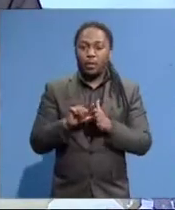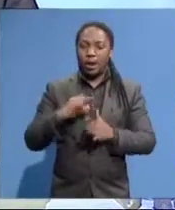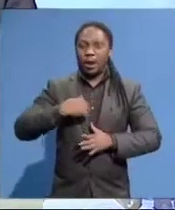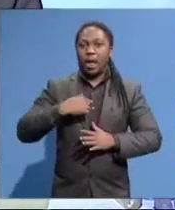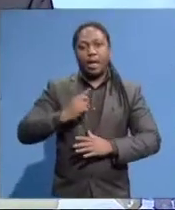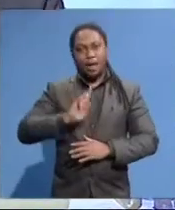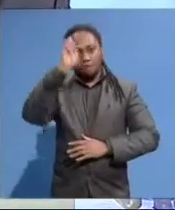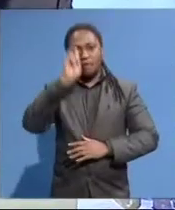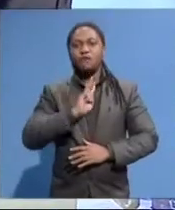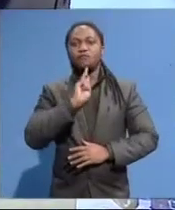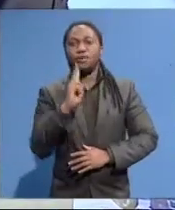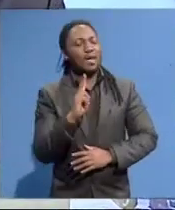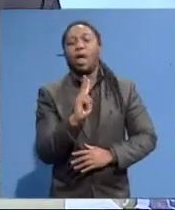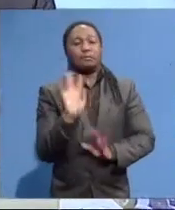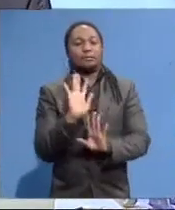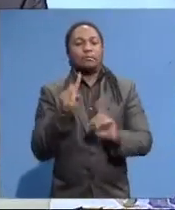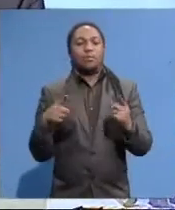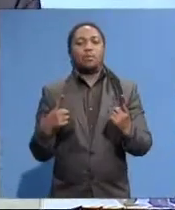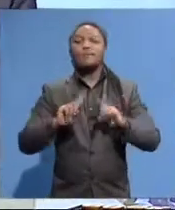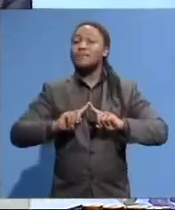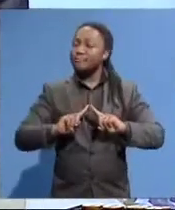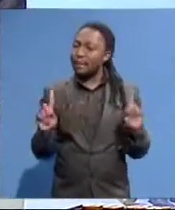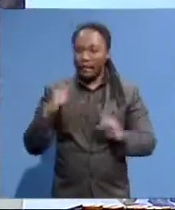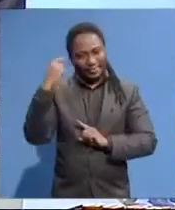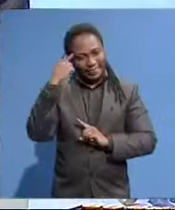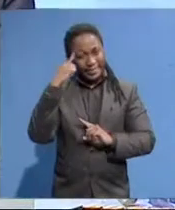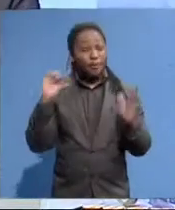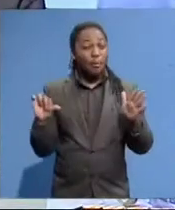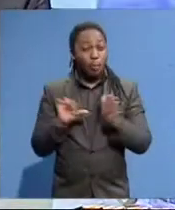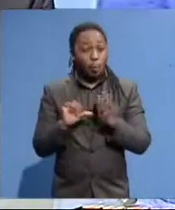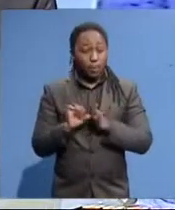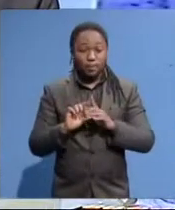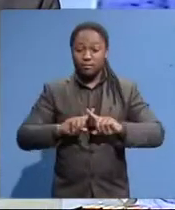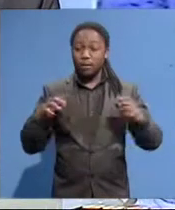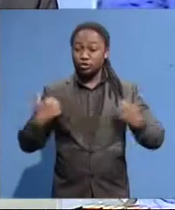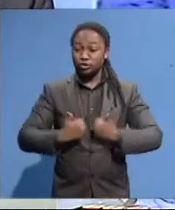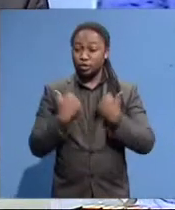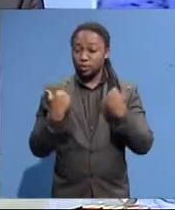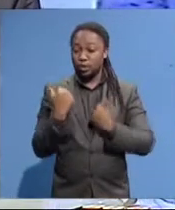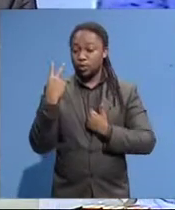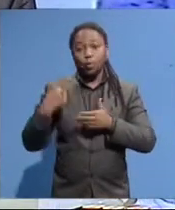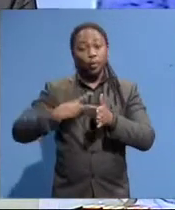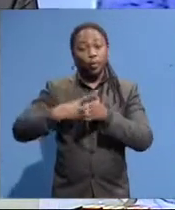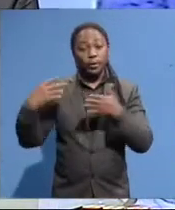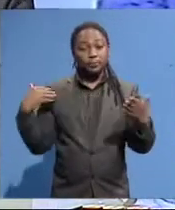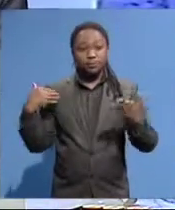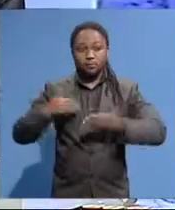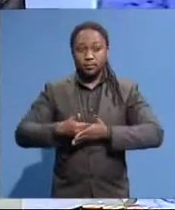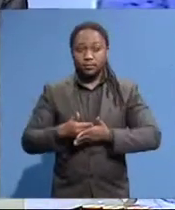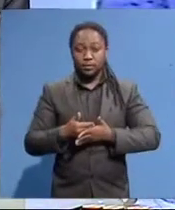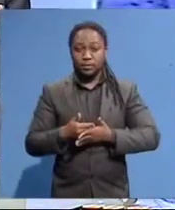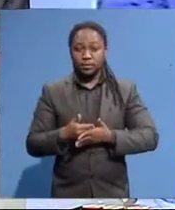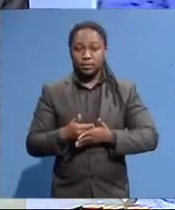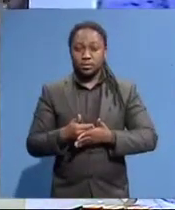Nelson Mandela because I'll no way come close, but I think it's important to really, and the challenge I've had in the last 2 weeks that we've had in this country is we've been